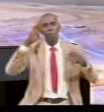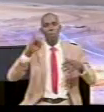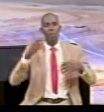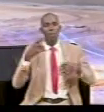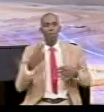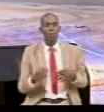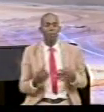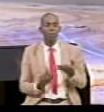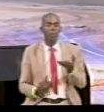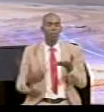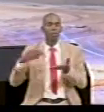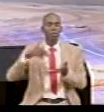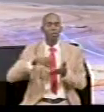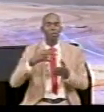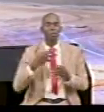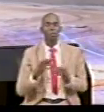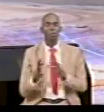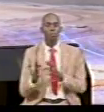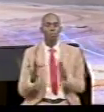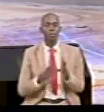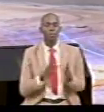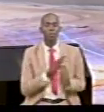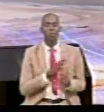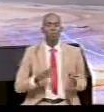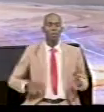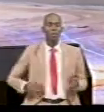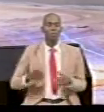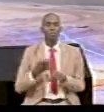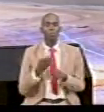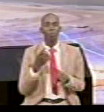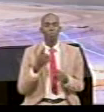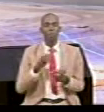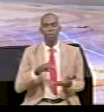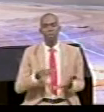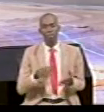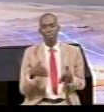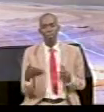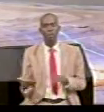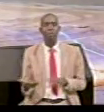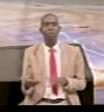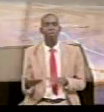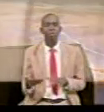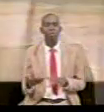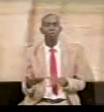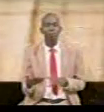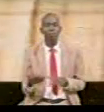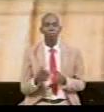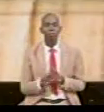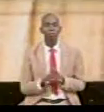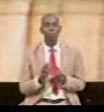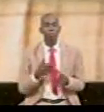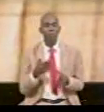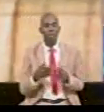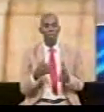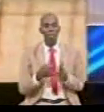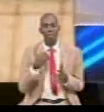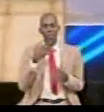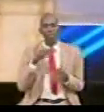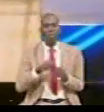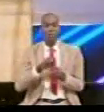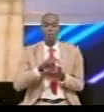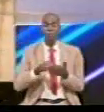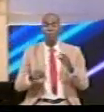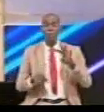the resurrection of Jesus Christ from the dead. Then he says in verse